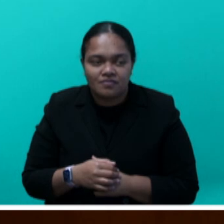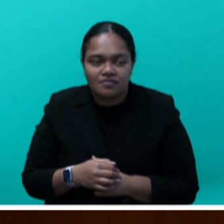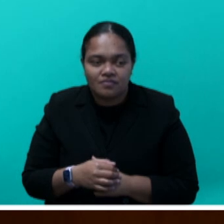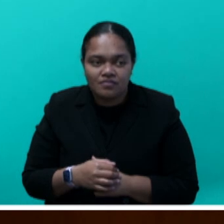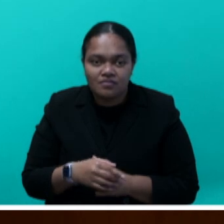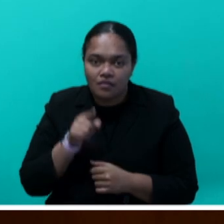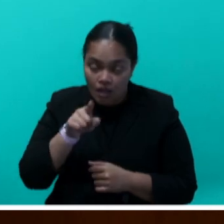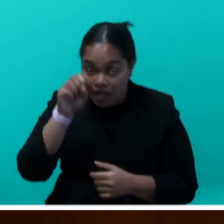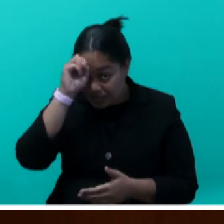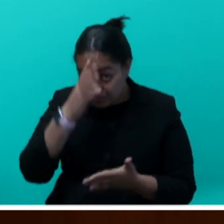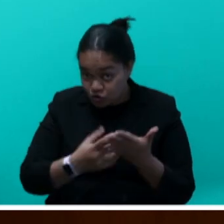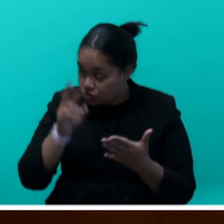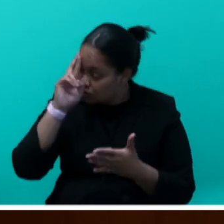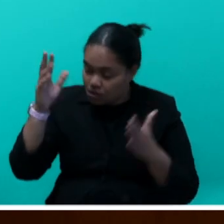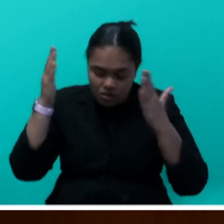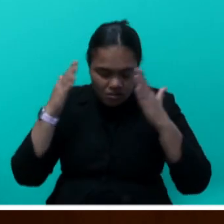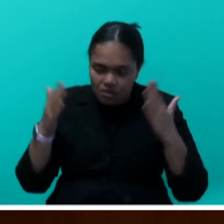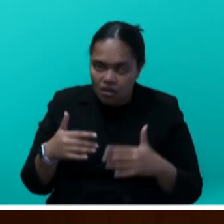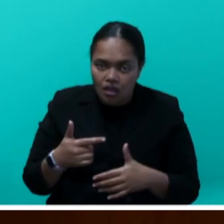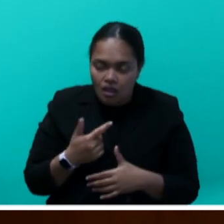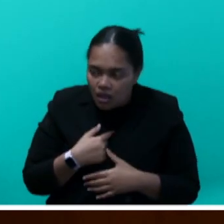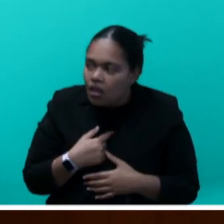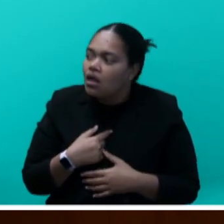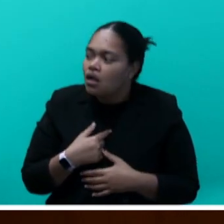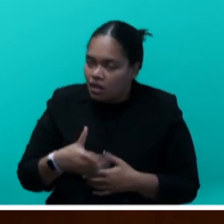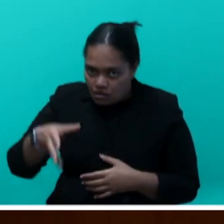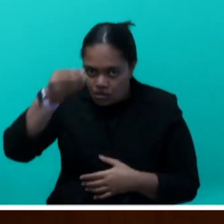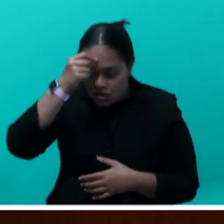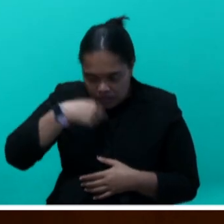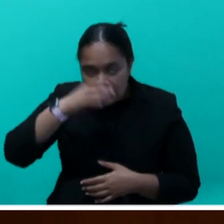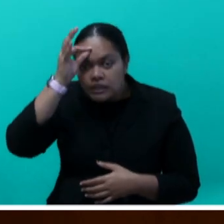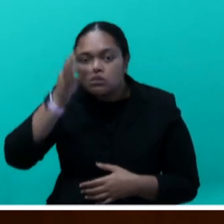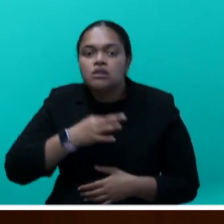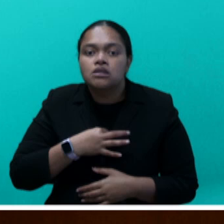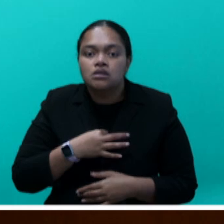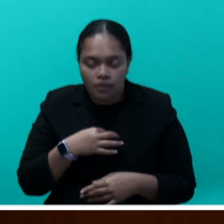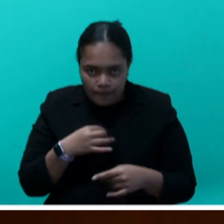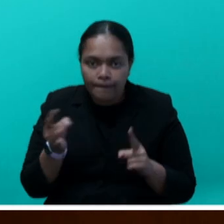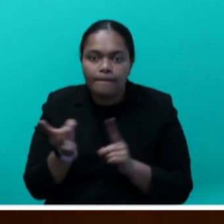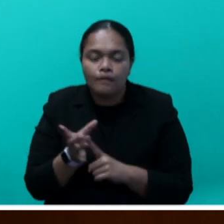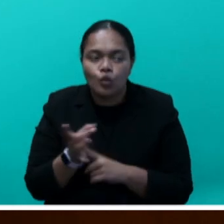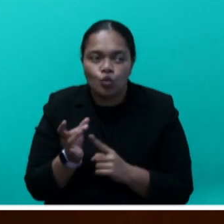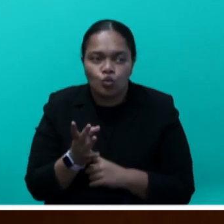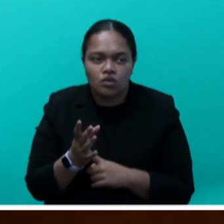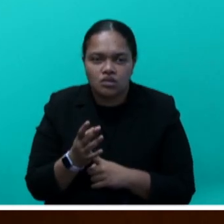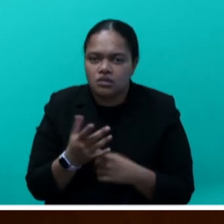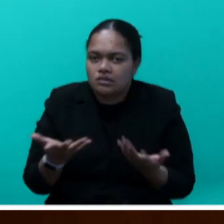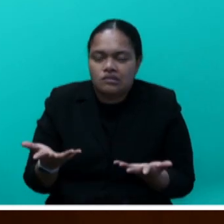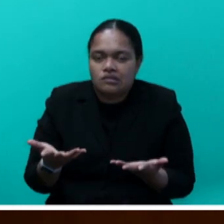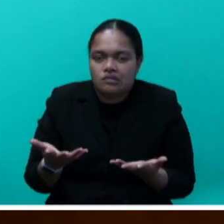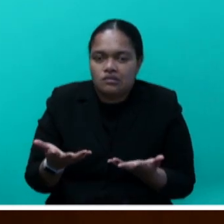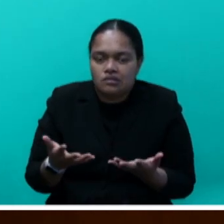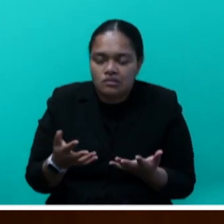That experience, Mr. Speaker, sir, reinforced my belief in the importance of investing and in